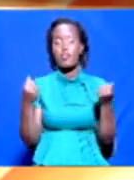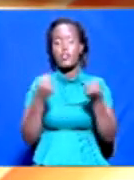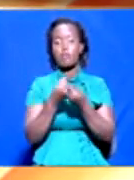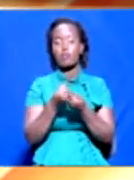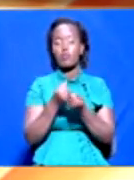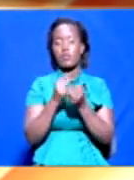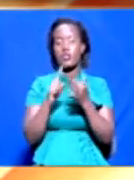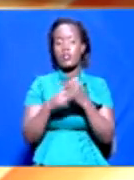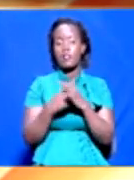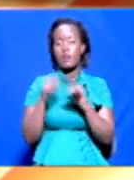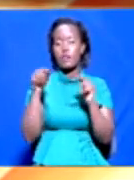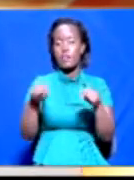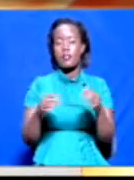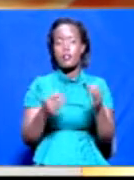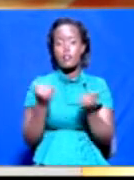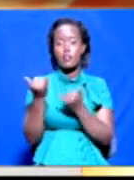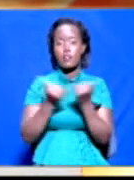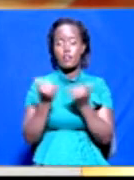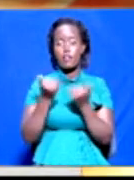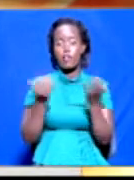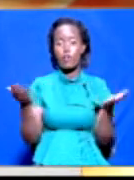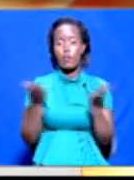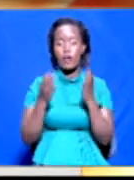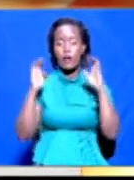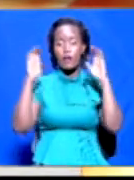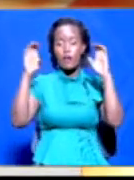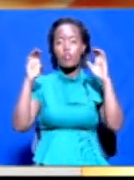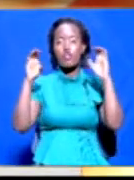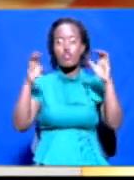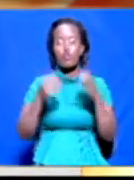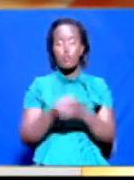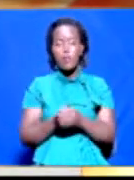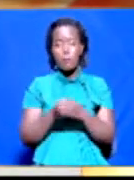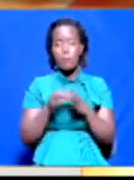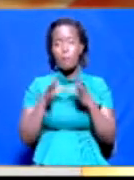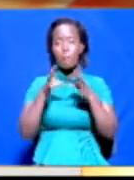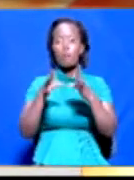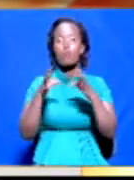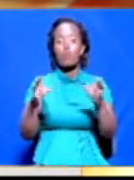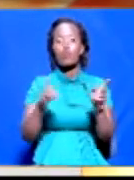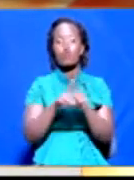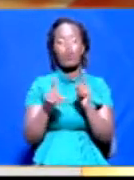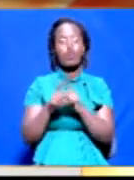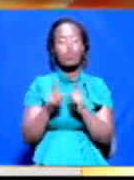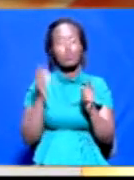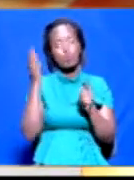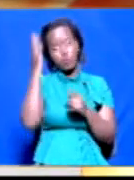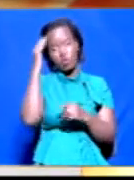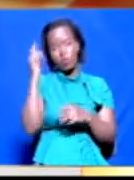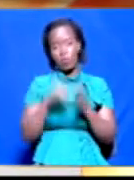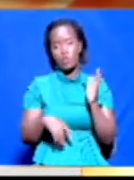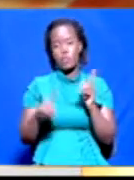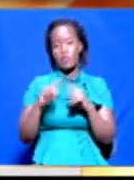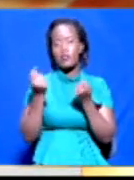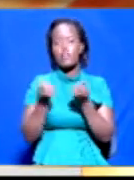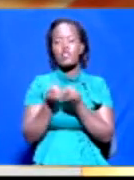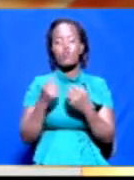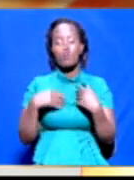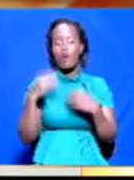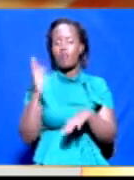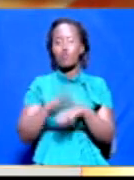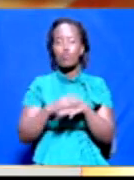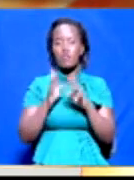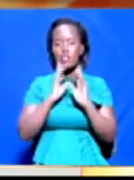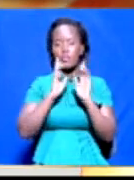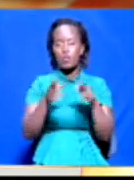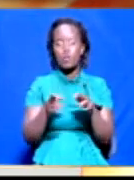this Saturday in Ethiopia. Head coach Stanley Okumbi is optimistic his charges will post good results at the regional